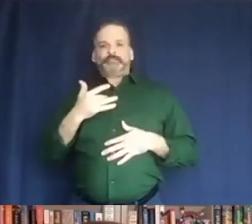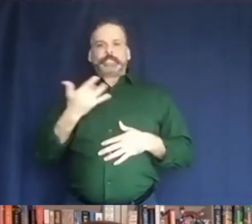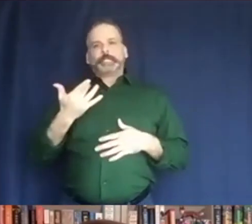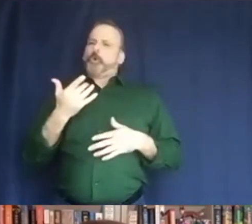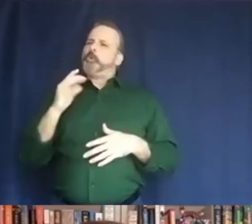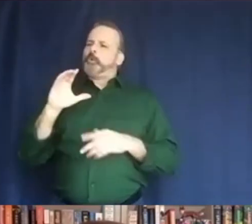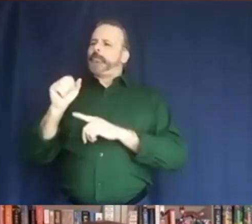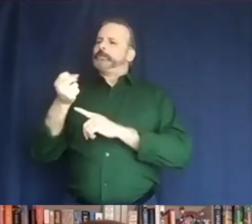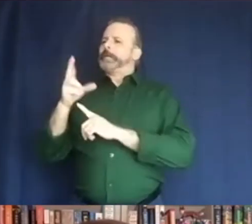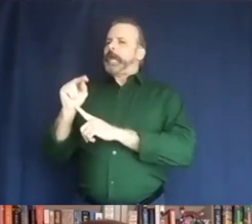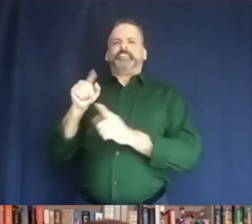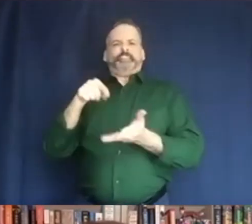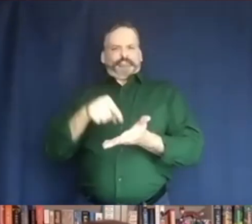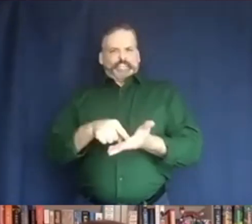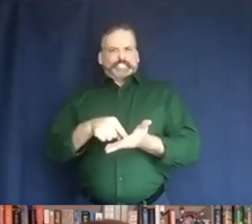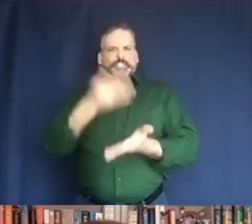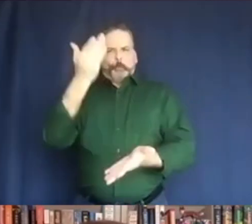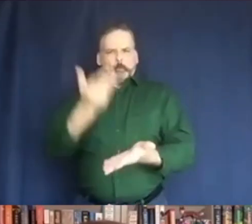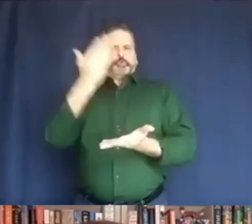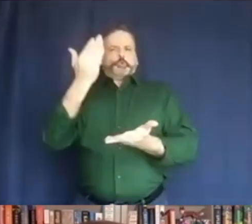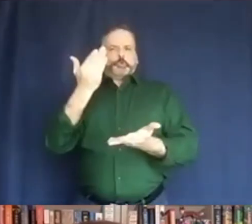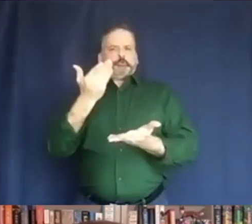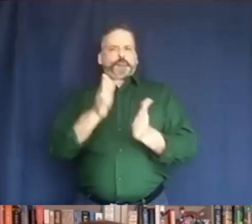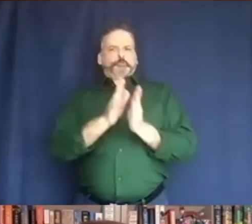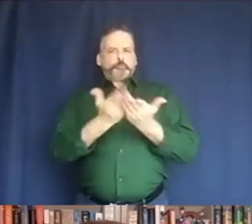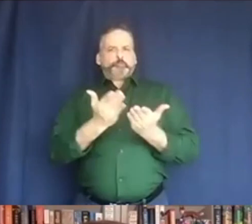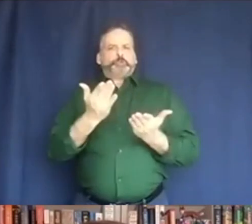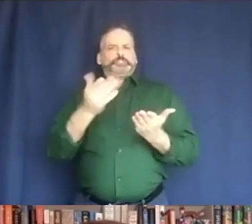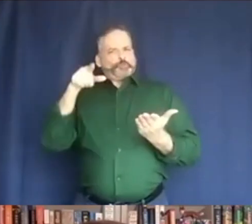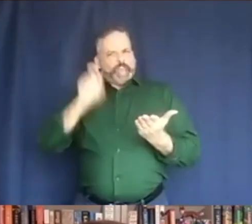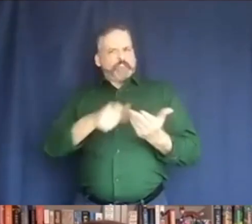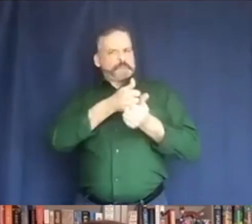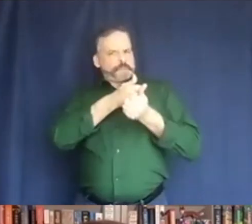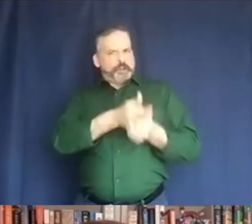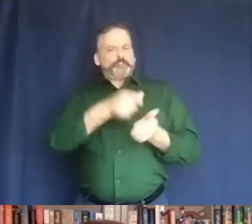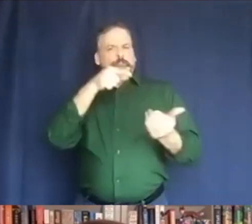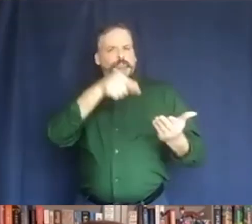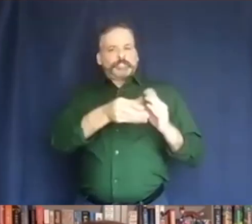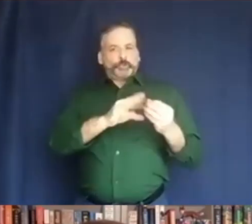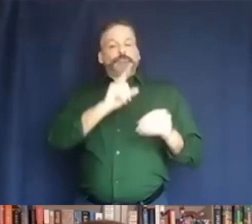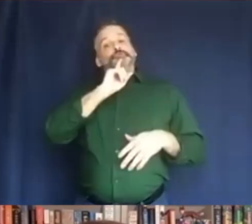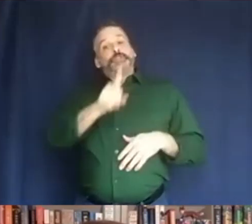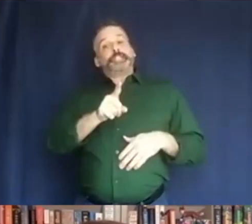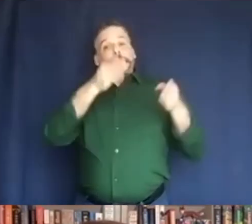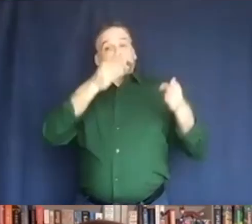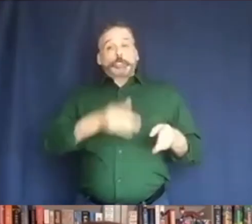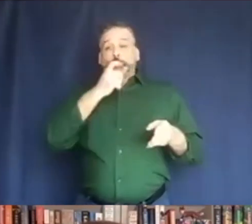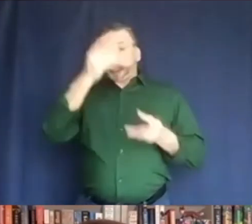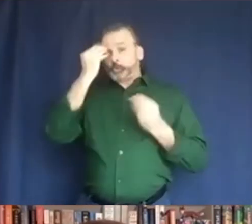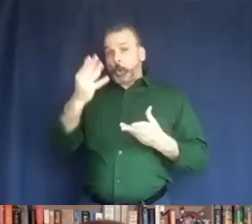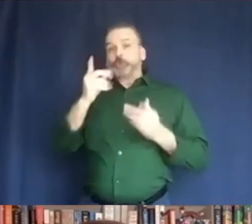an authoritative text that you have to adhere to. It was very much up to the teller to kind of reinvent that